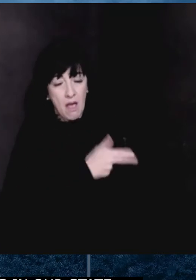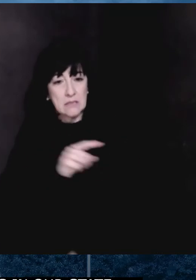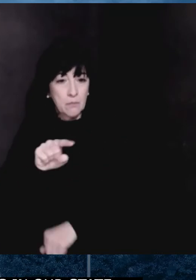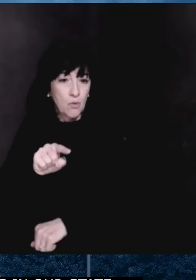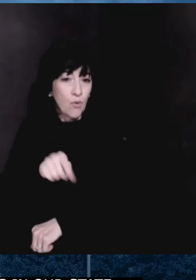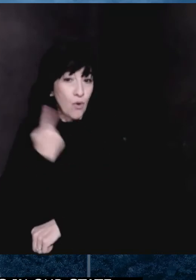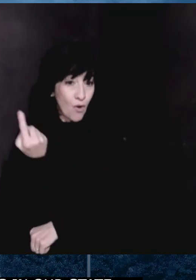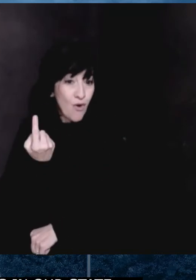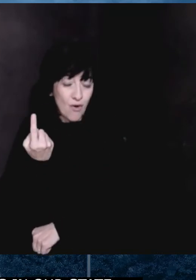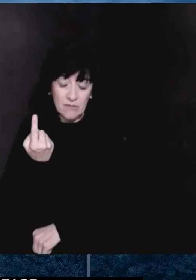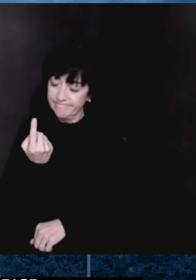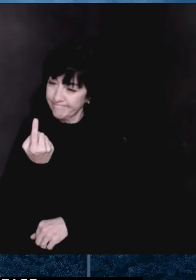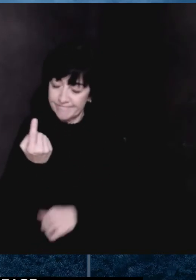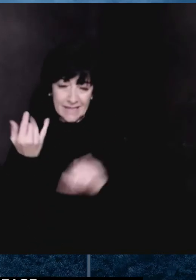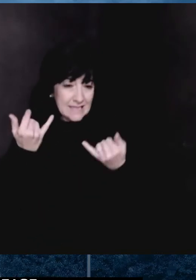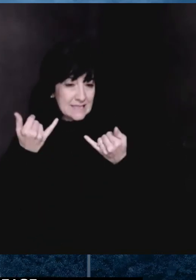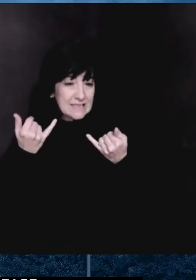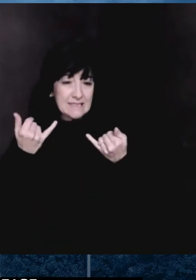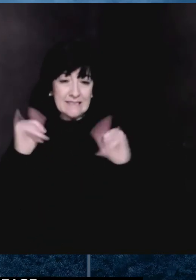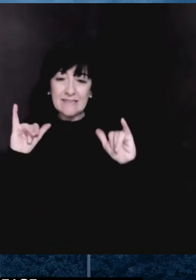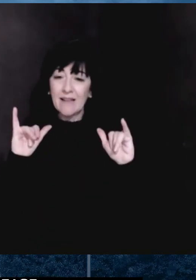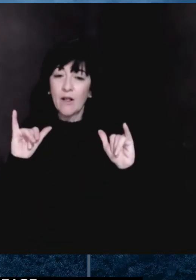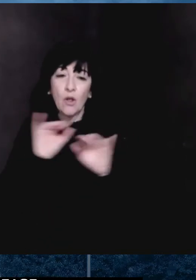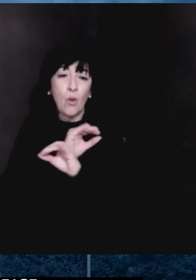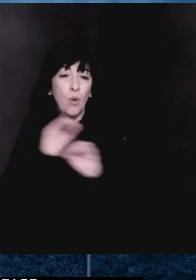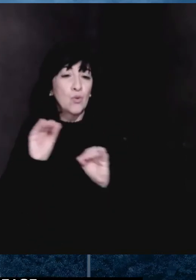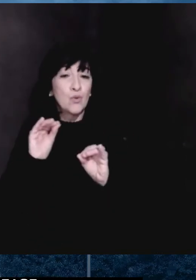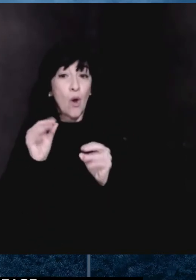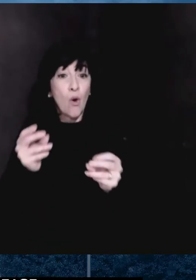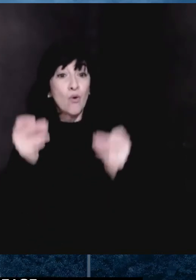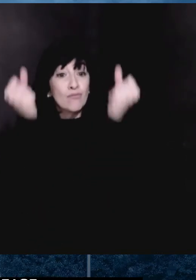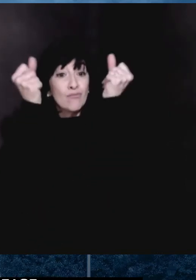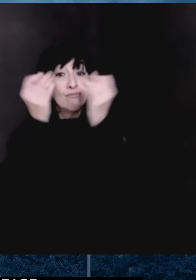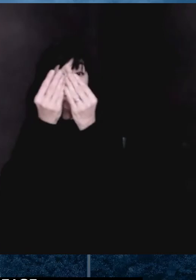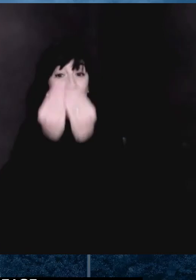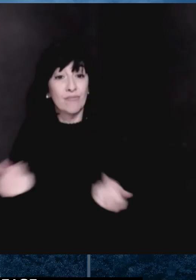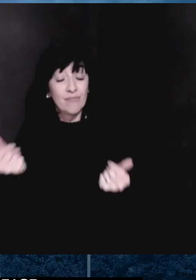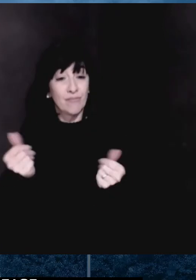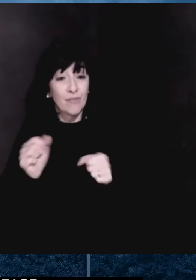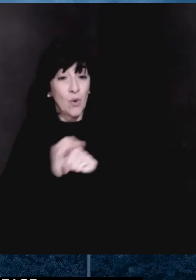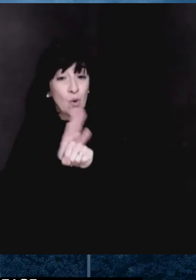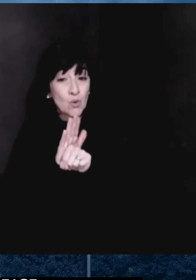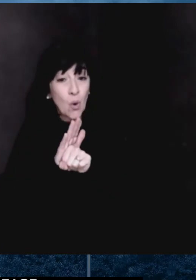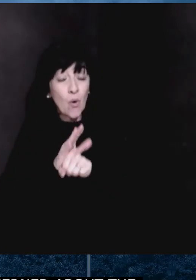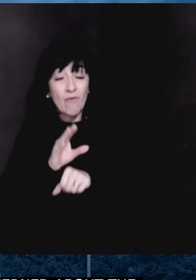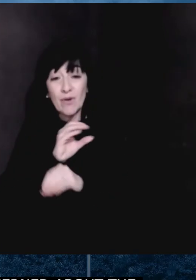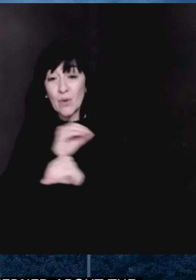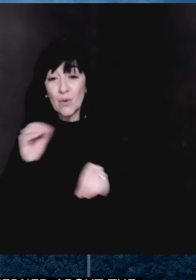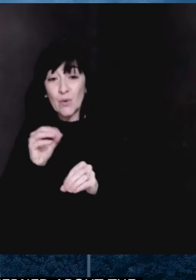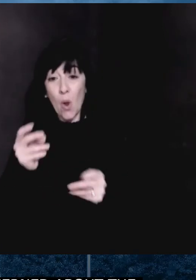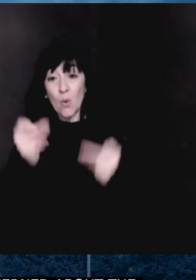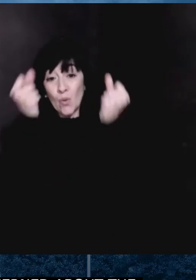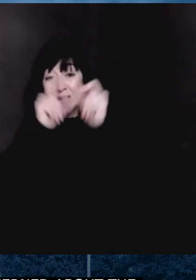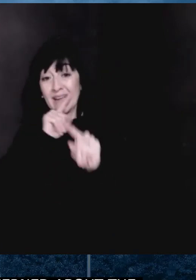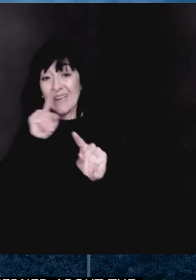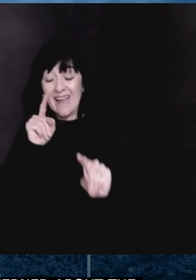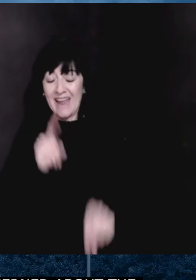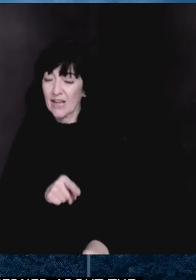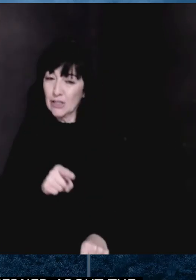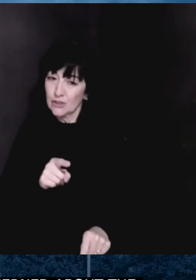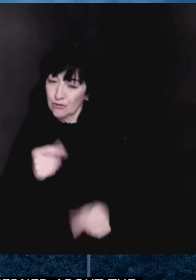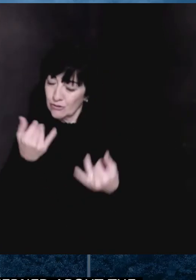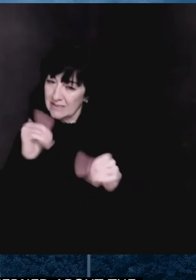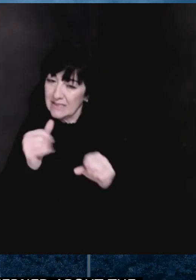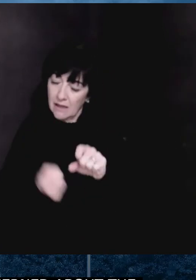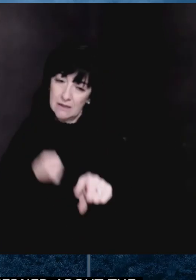potential surges ahead of us and the impact that may have. Yeah. And lastly, could you